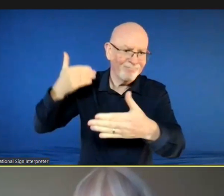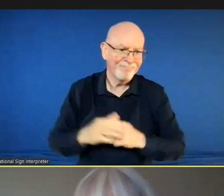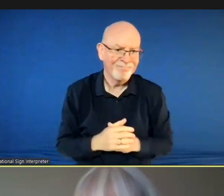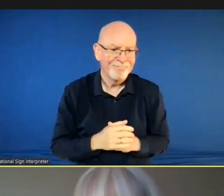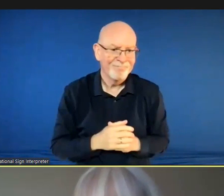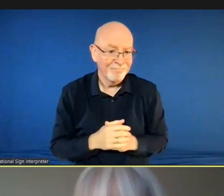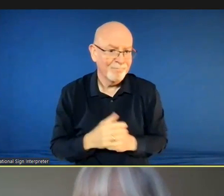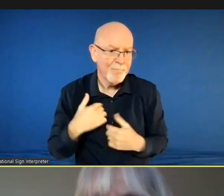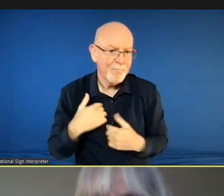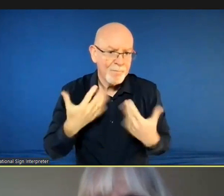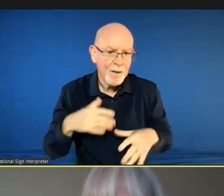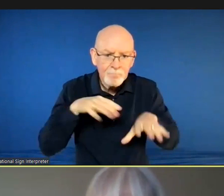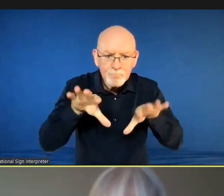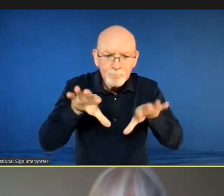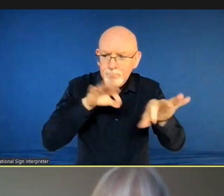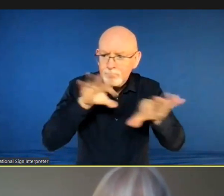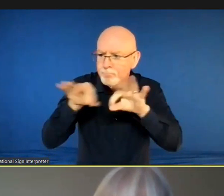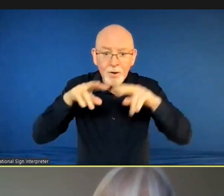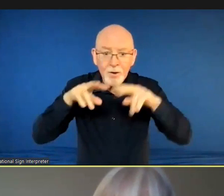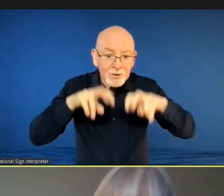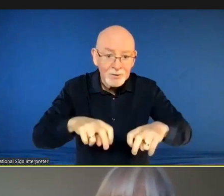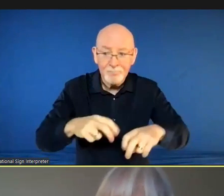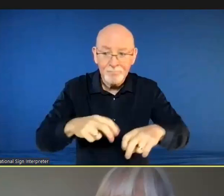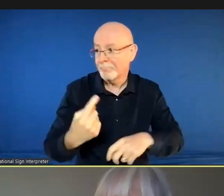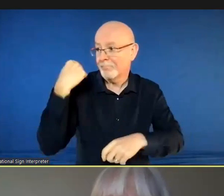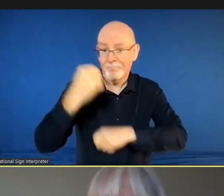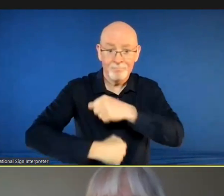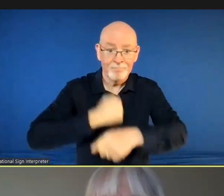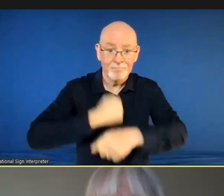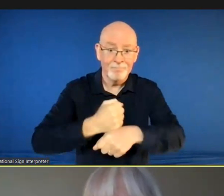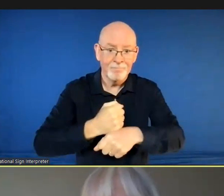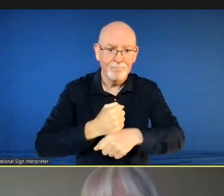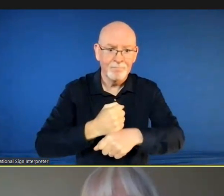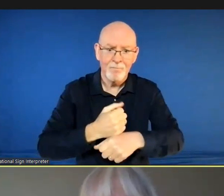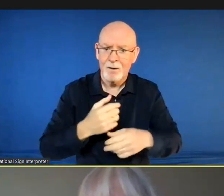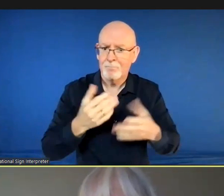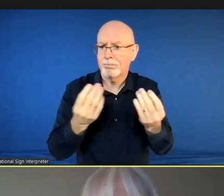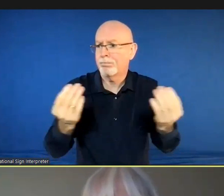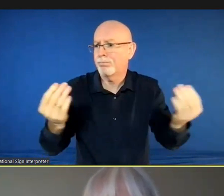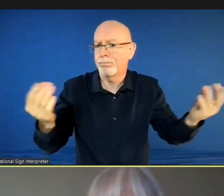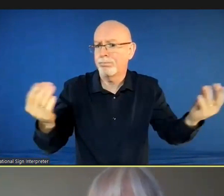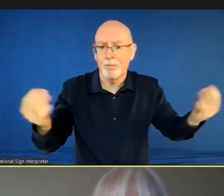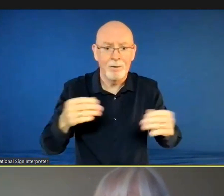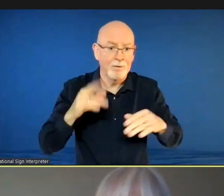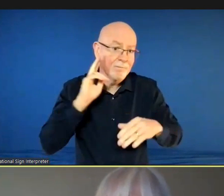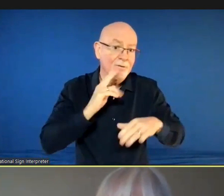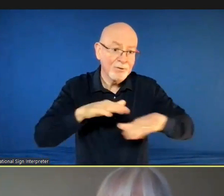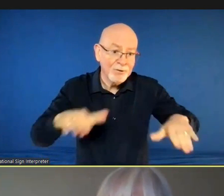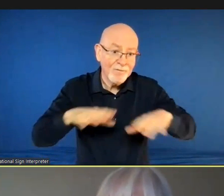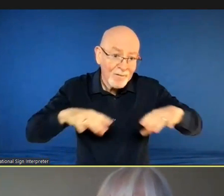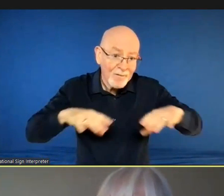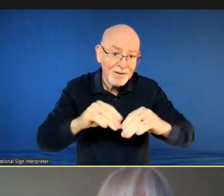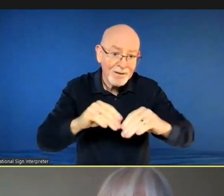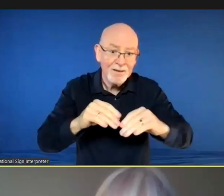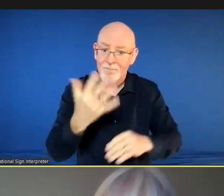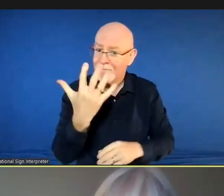children and their families across the 5 countries we work in, so India, Bangladesh, and